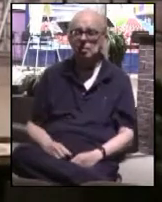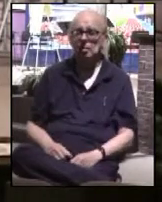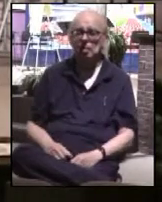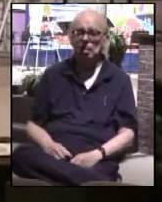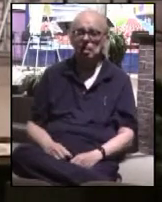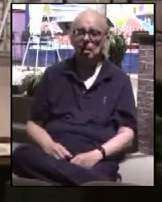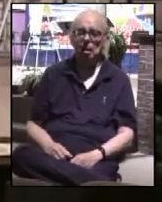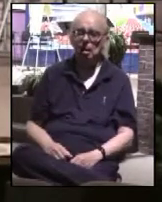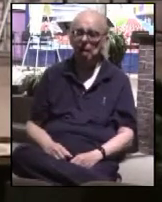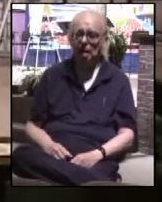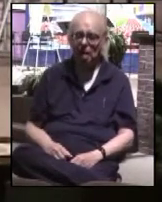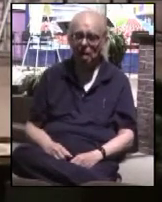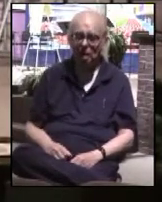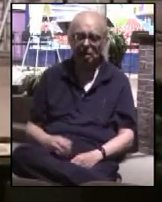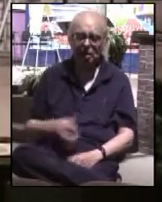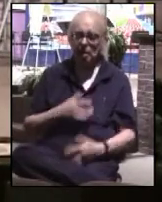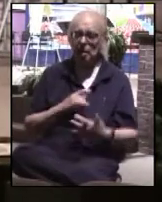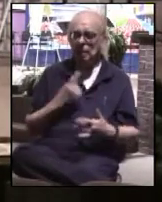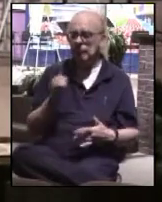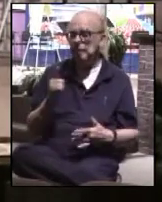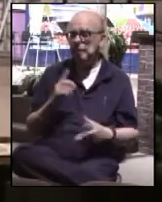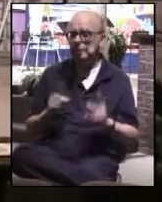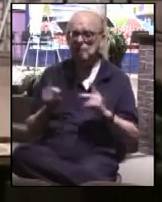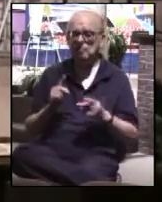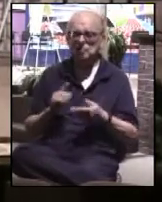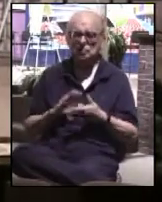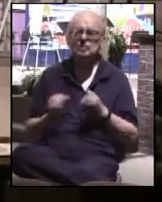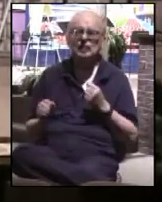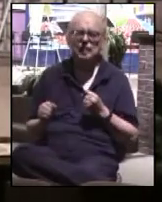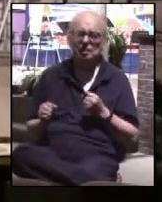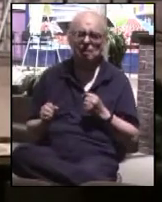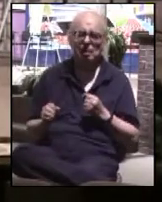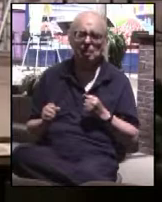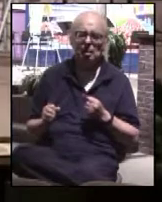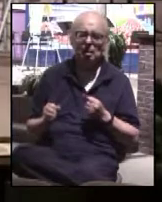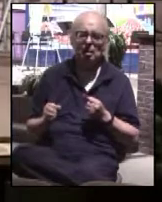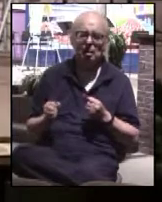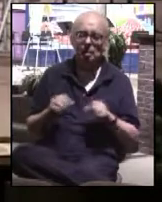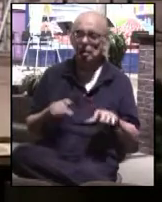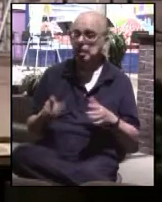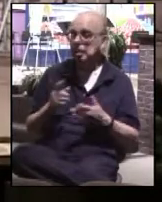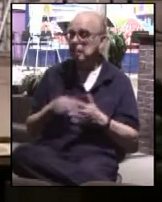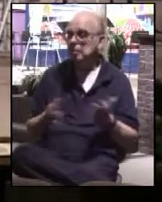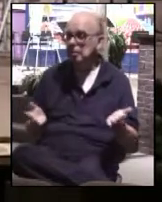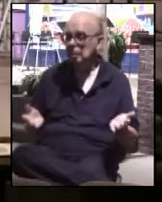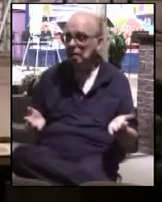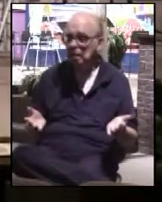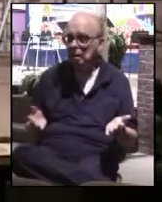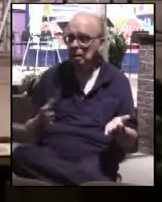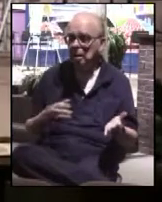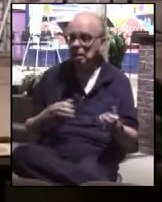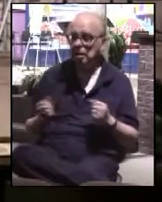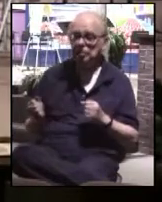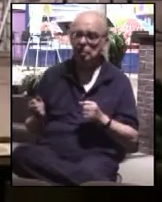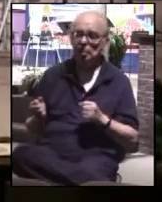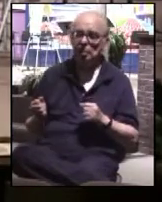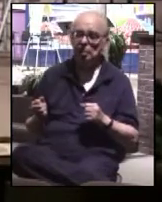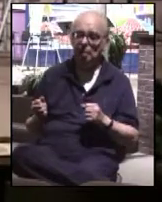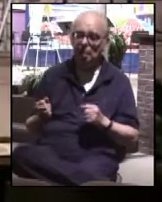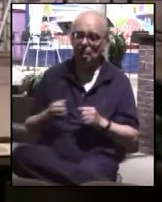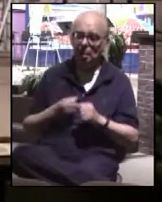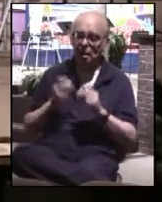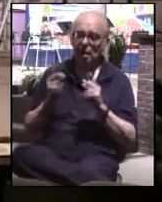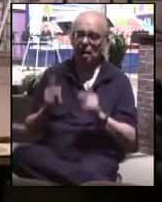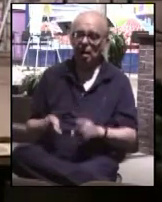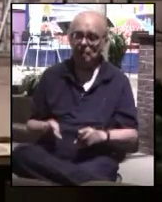heart for those that were suffering but what he did was he took on every one of